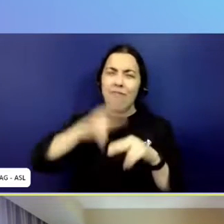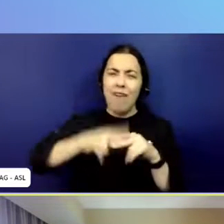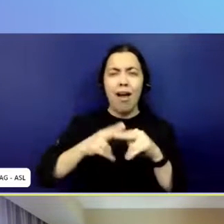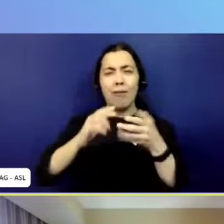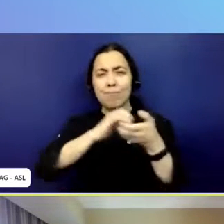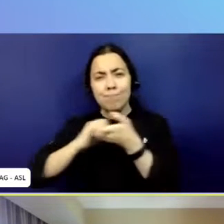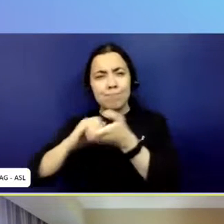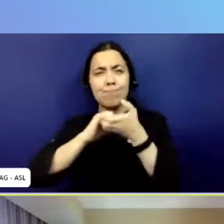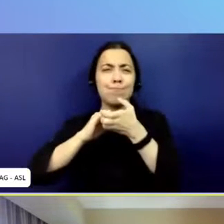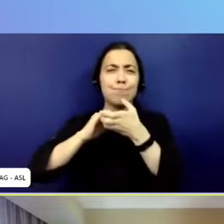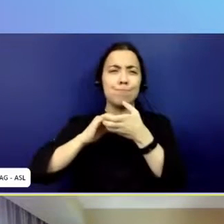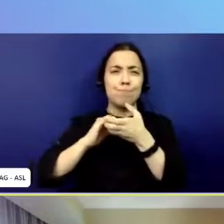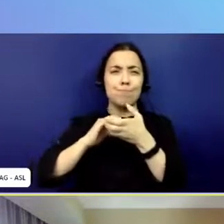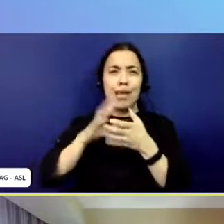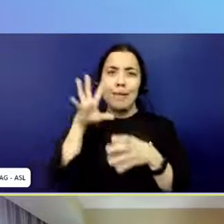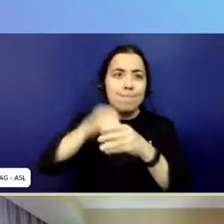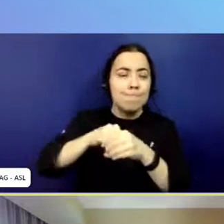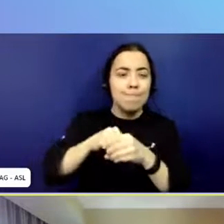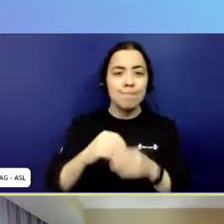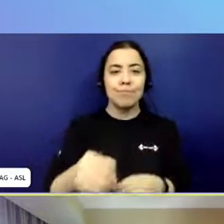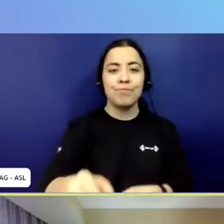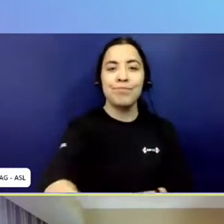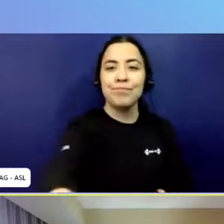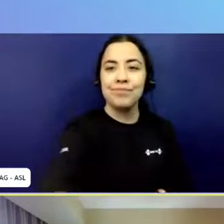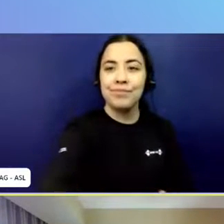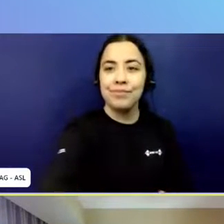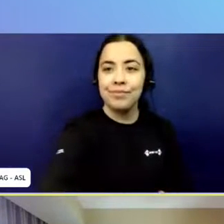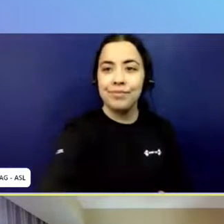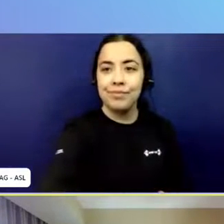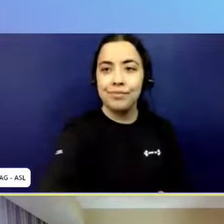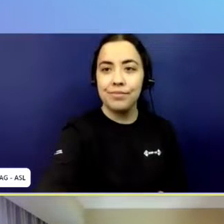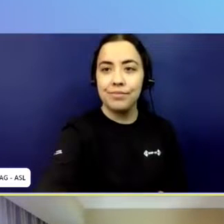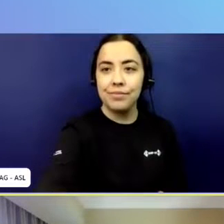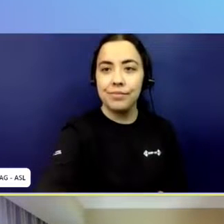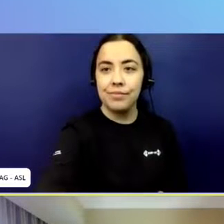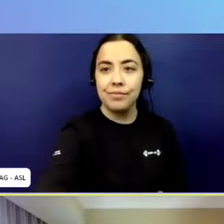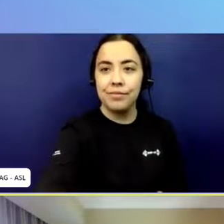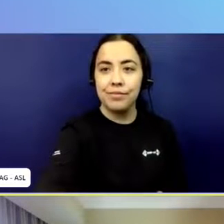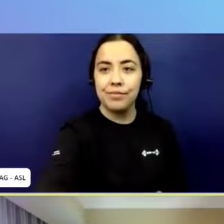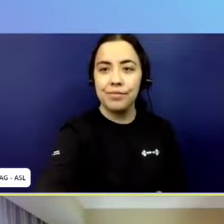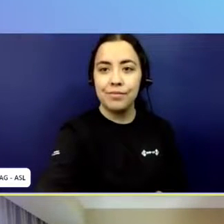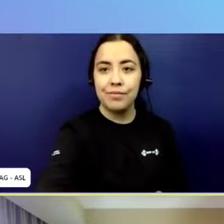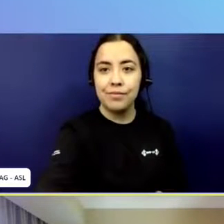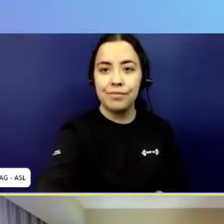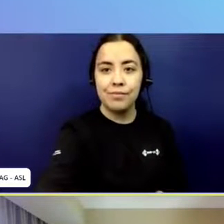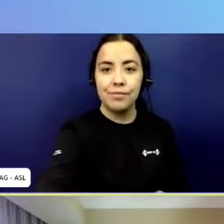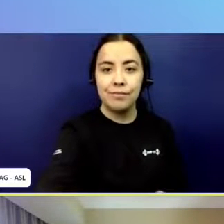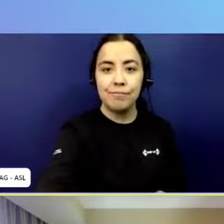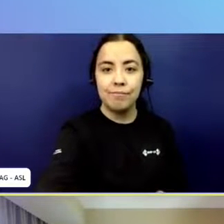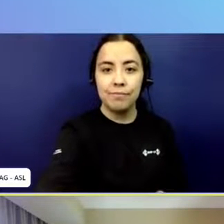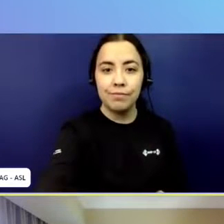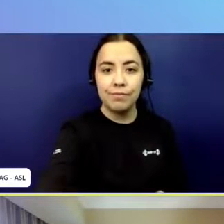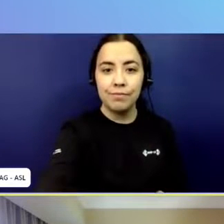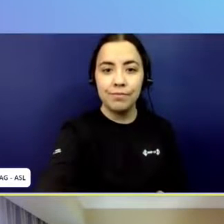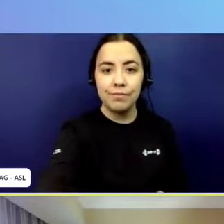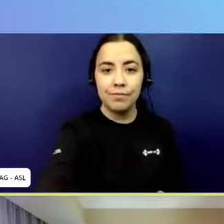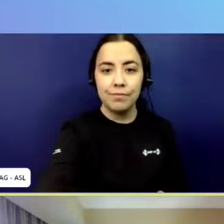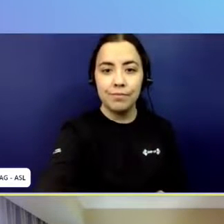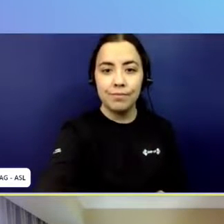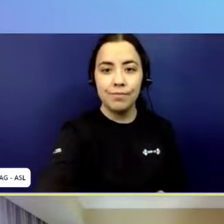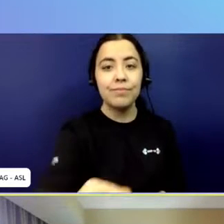collaborative partners. Oh, yeah. So Hilton's journey into